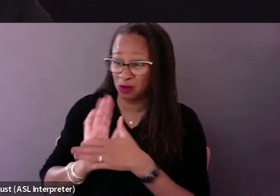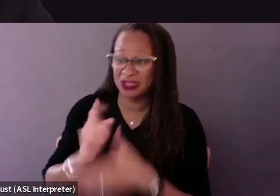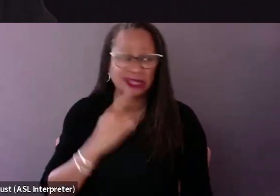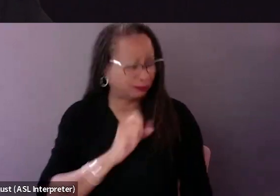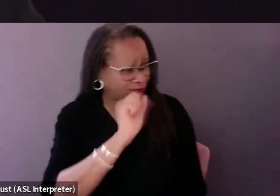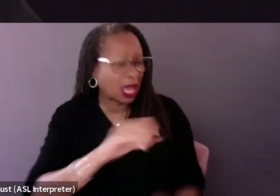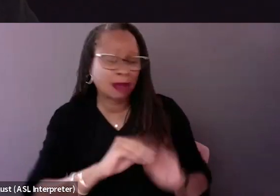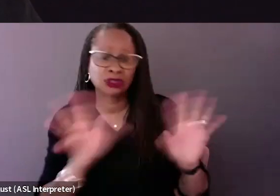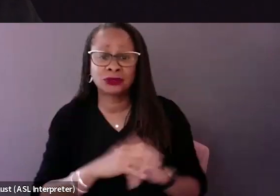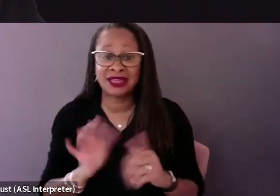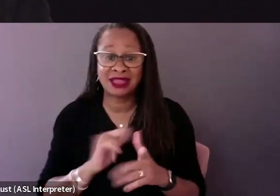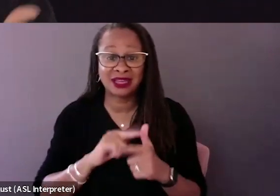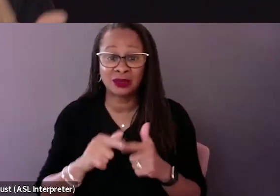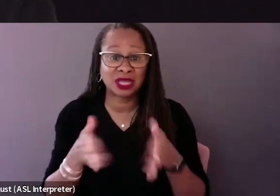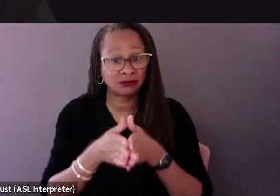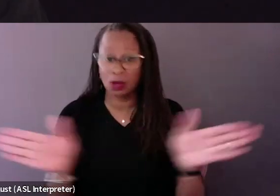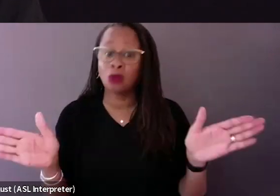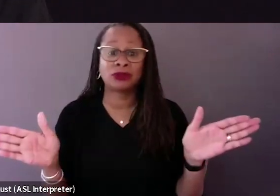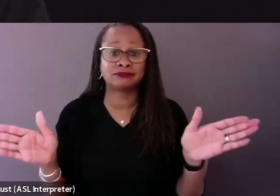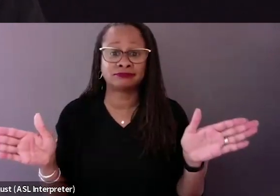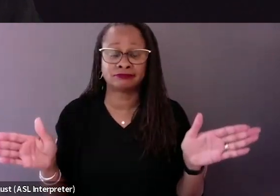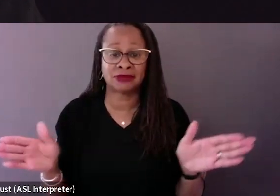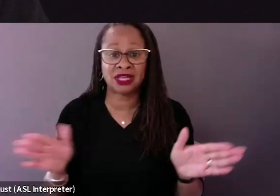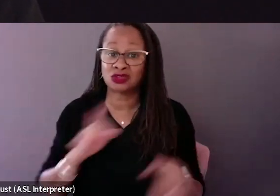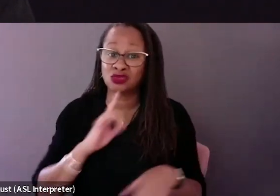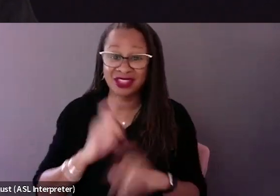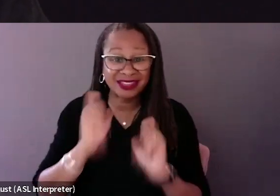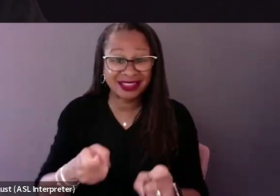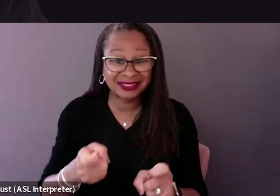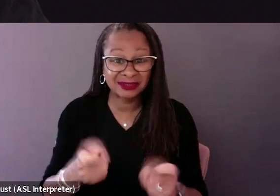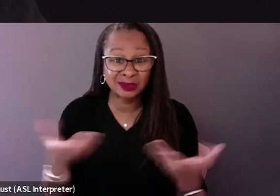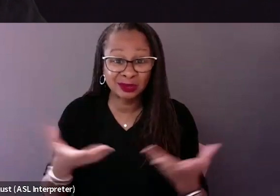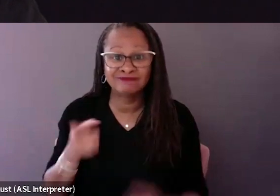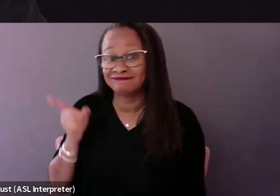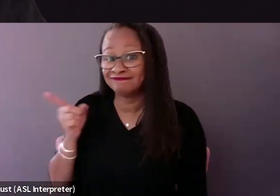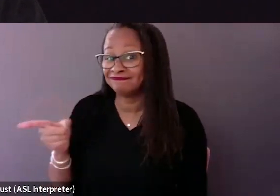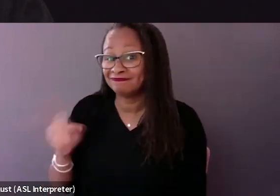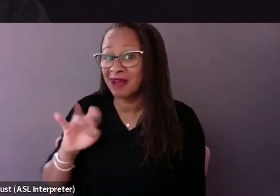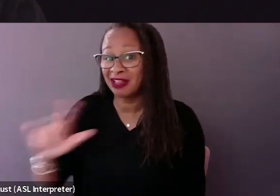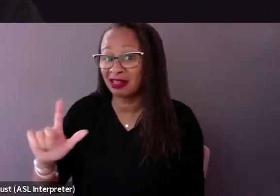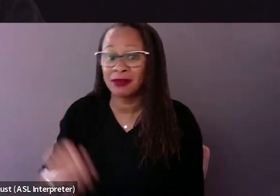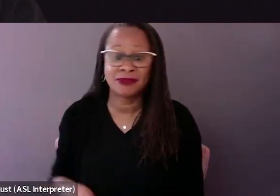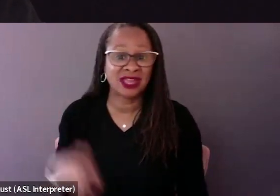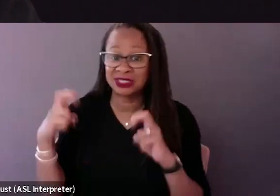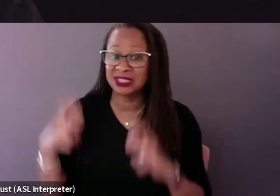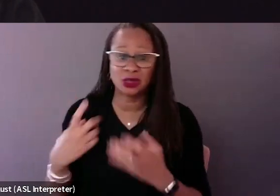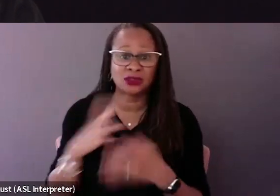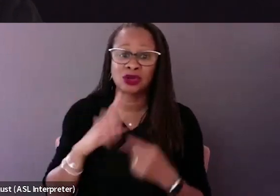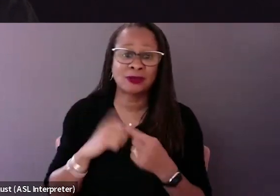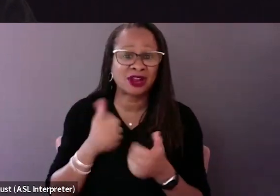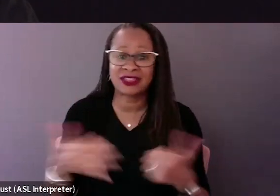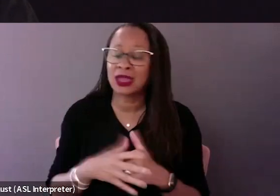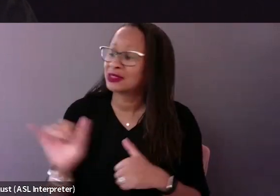that way. He was just open. And so that was, the gift was really him. And so we could just talk about anything. And he and I were just like two